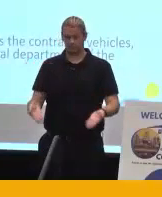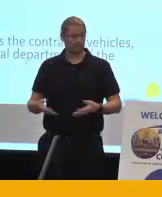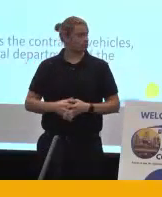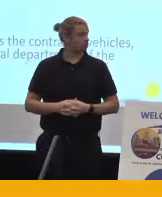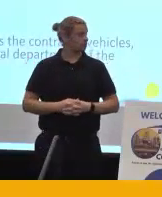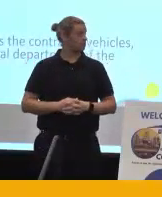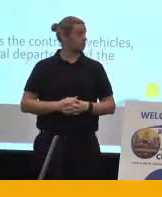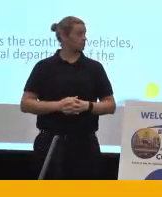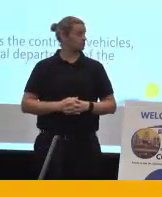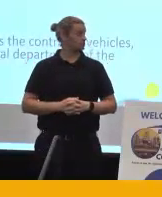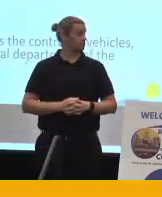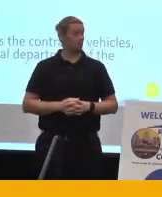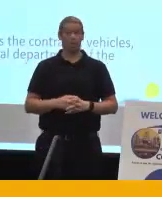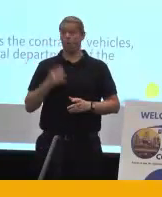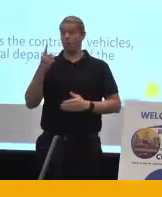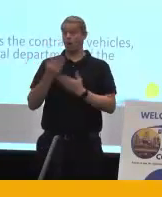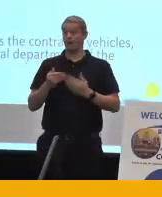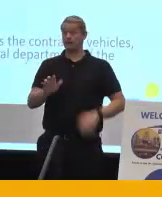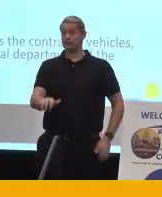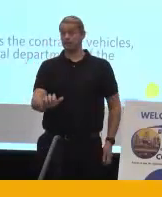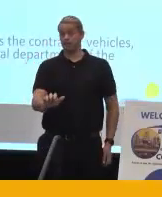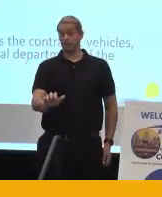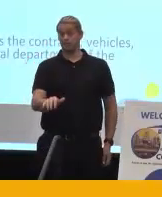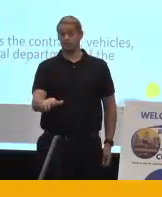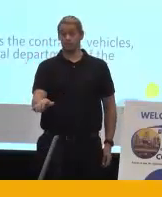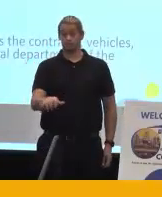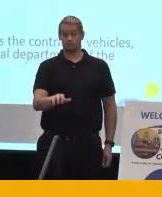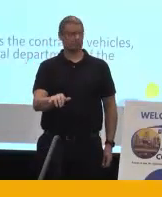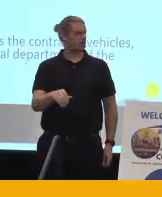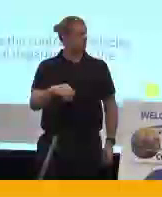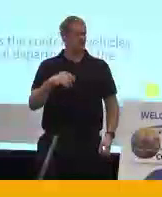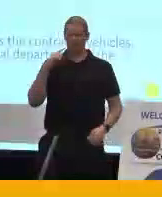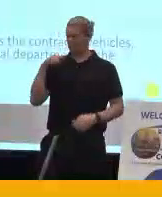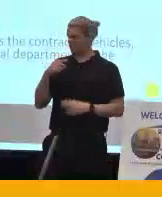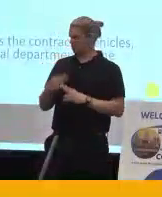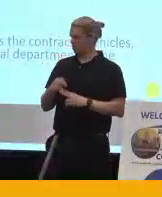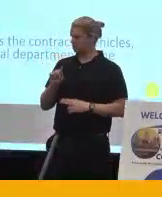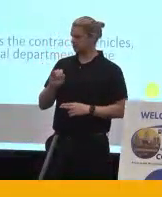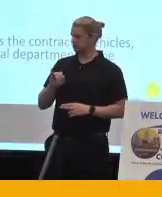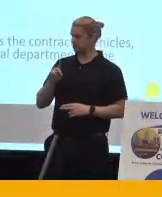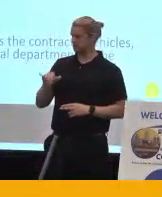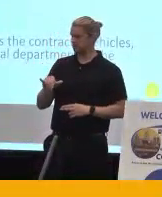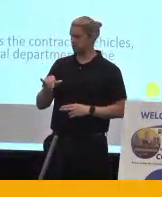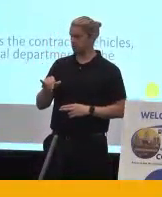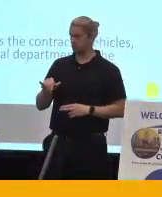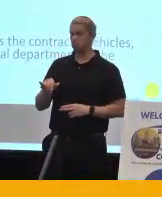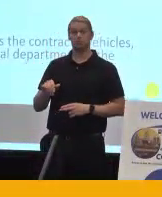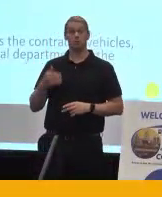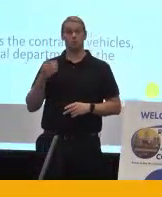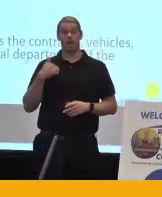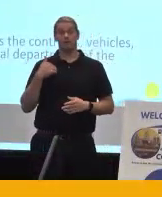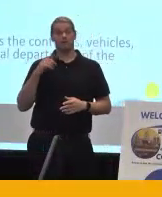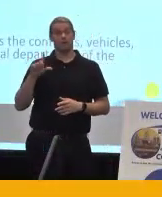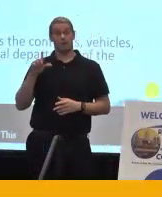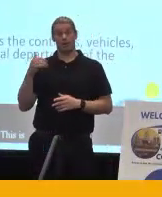Can she type one-handed? This is it called Tippy? It's a Tippy keyboard. It's in the State Lending Library. So it's a